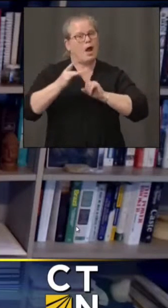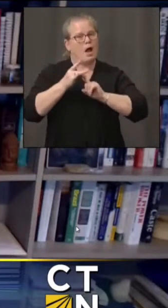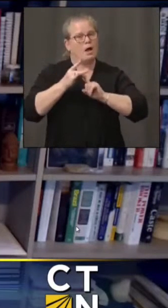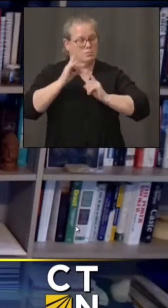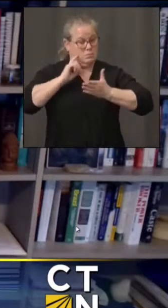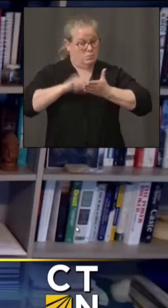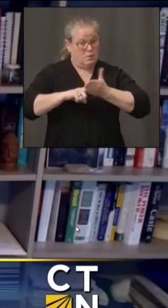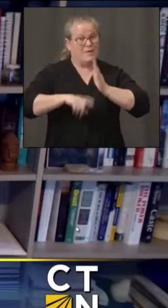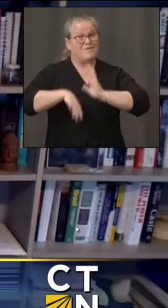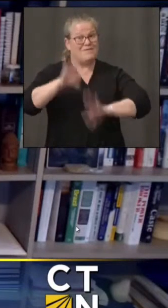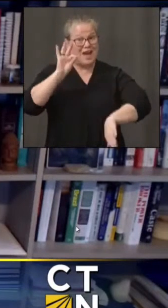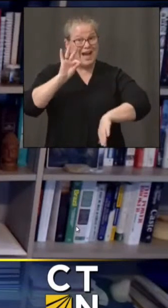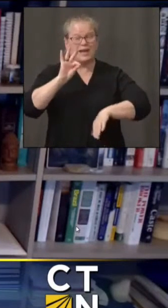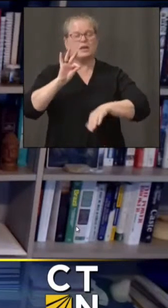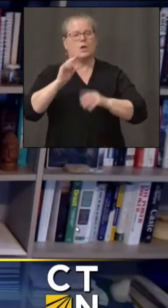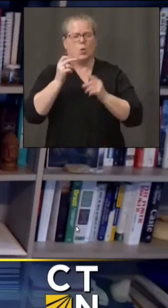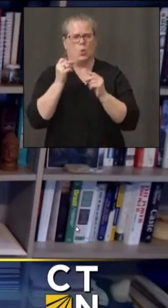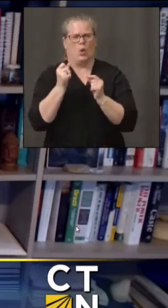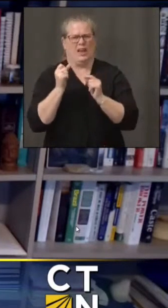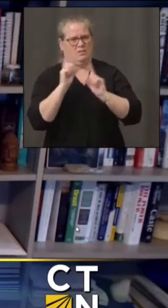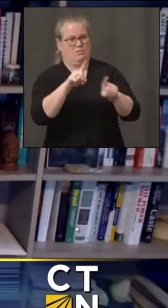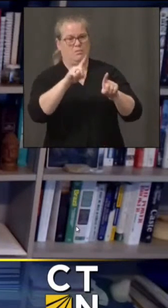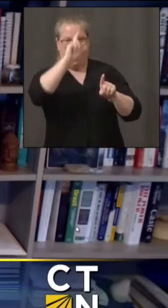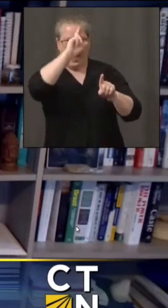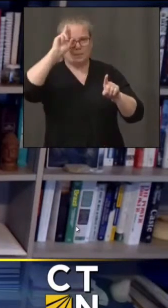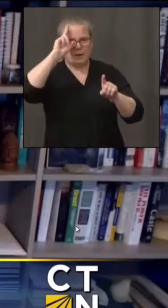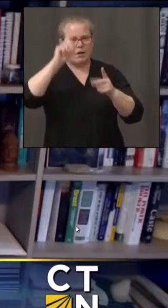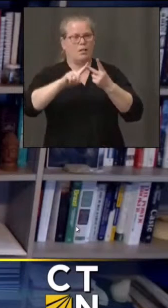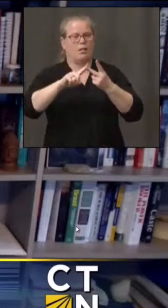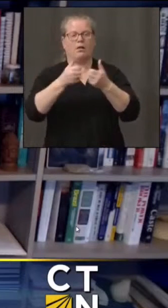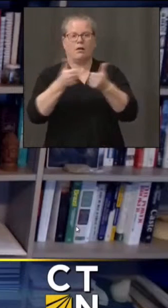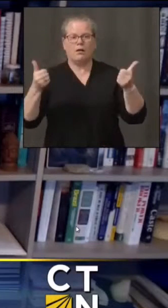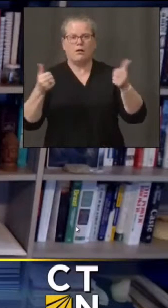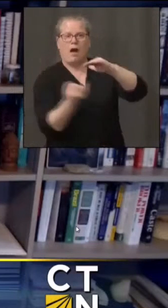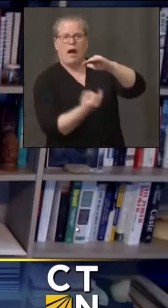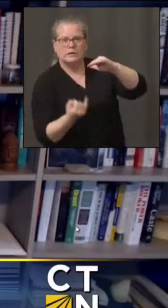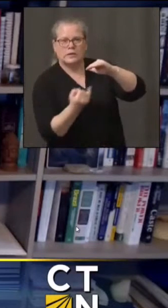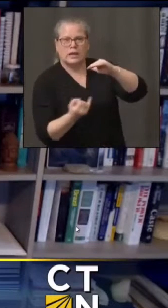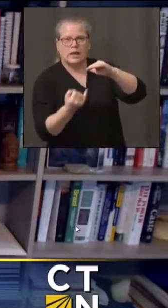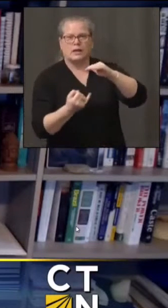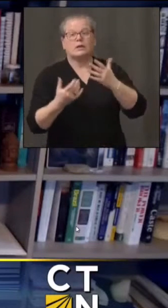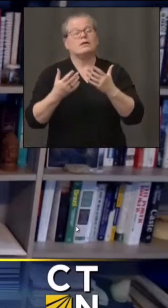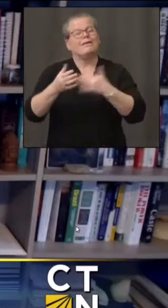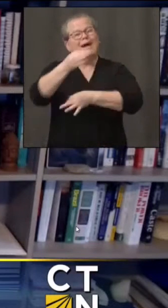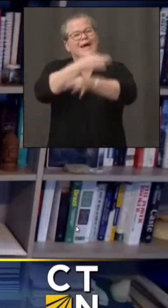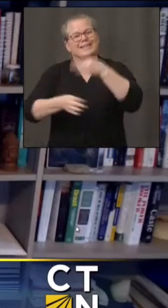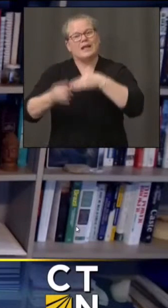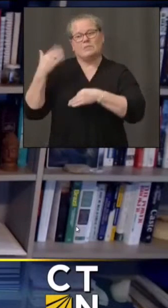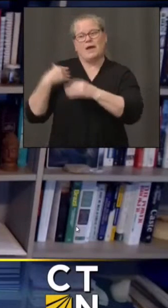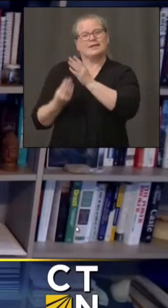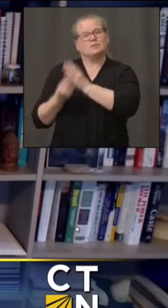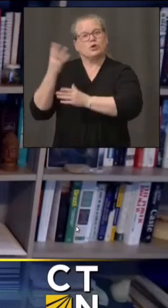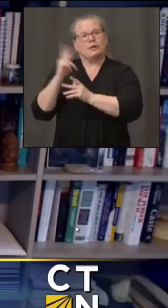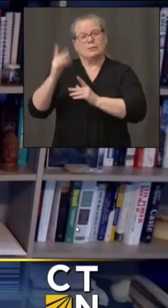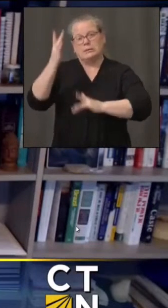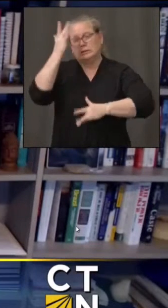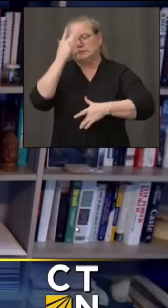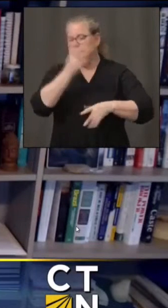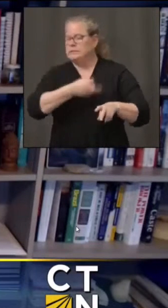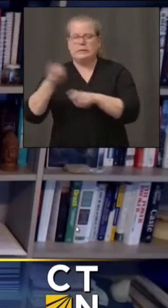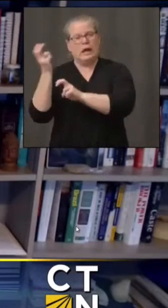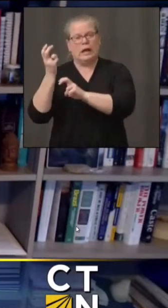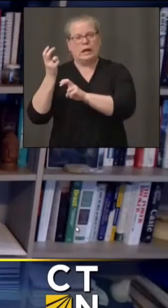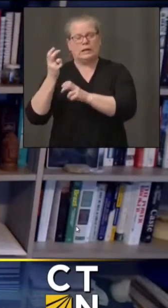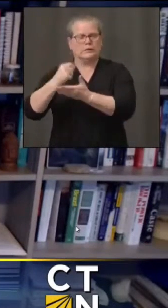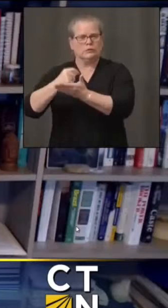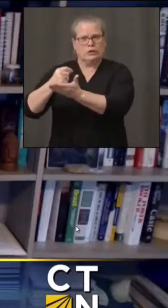the sickest of the sick, and this is kind of plays out in the slides that the governor had just shown us,